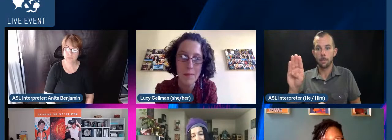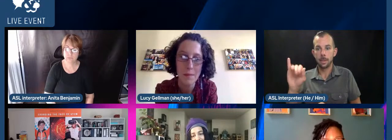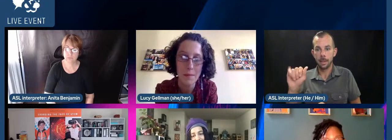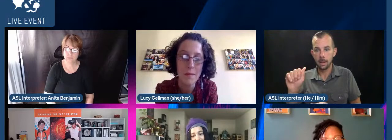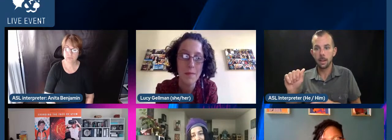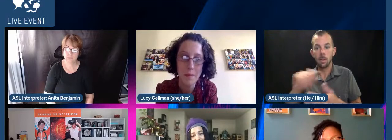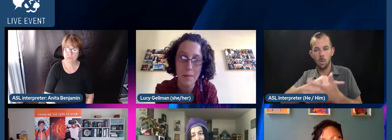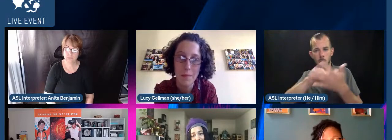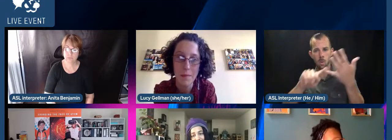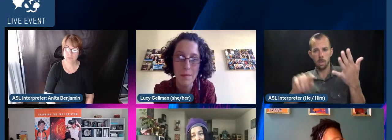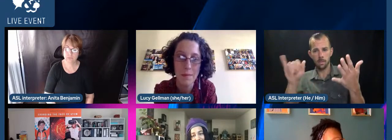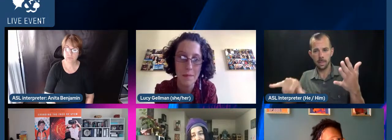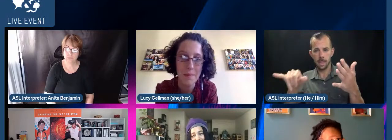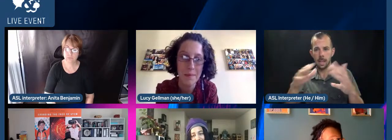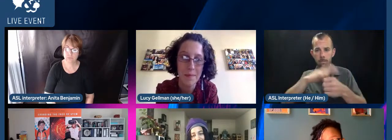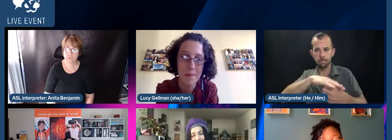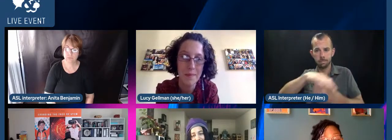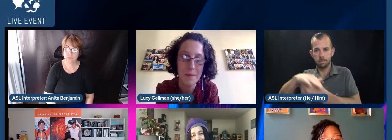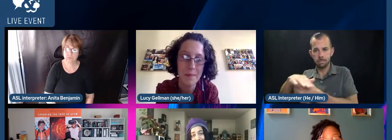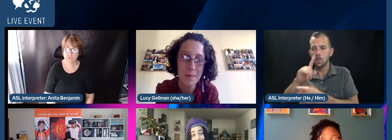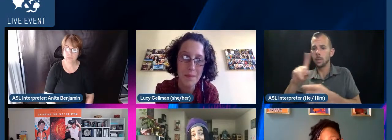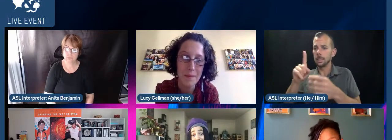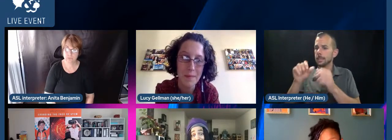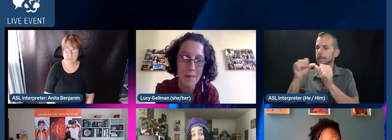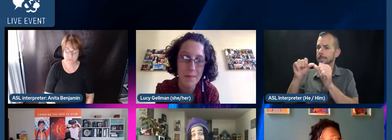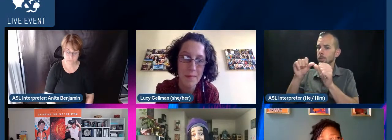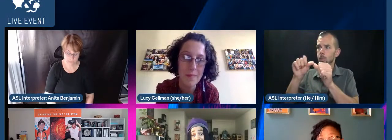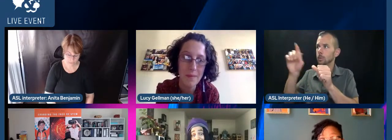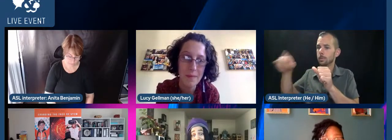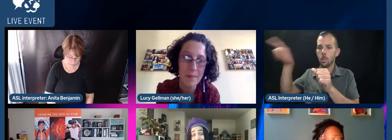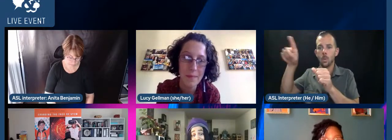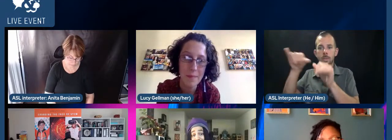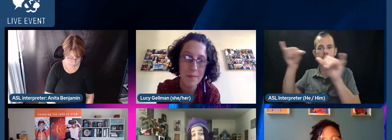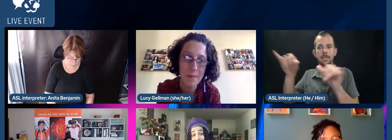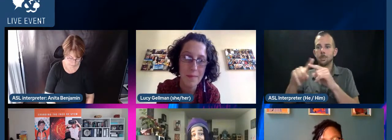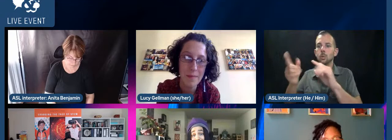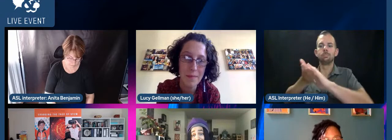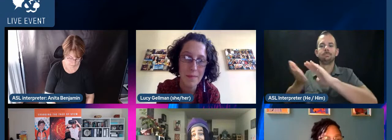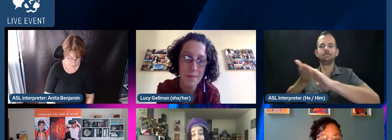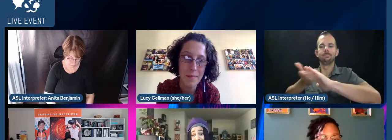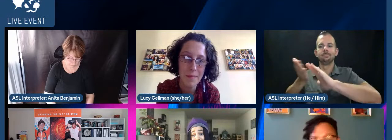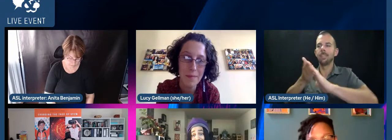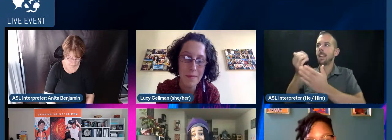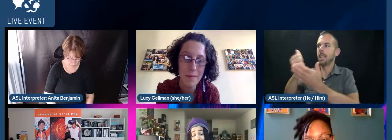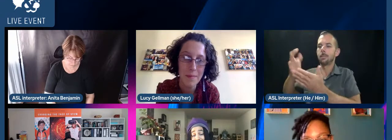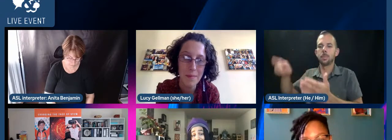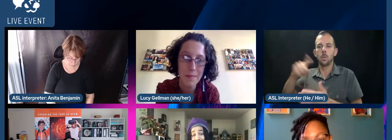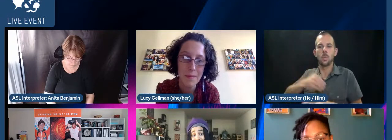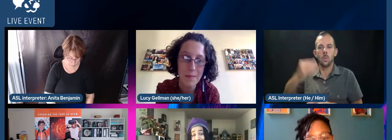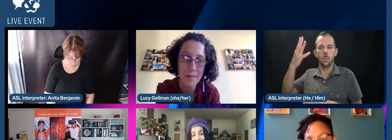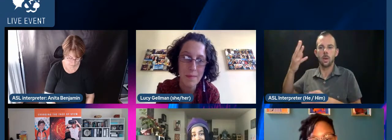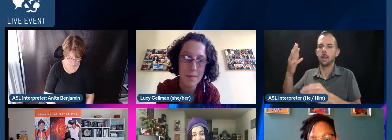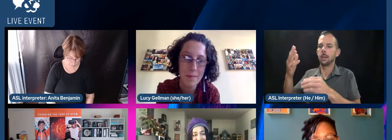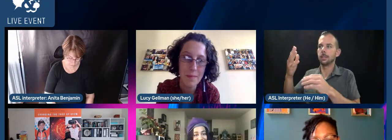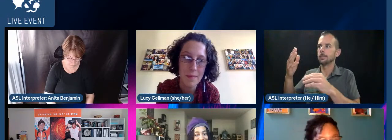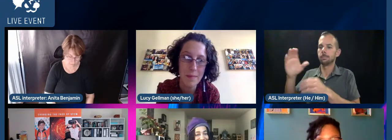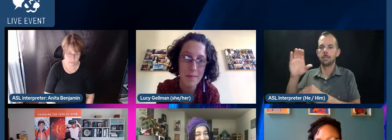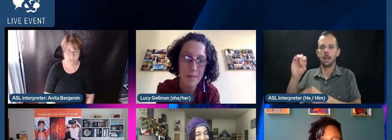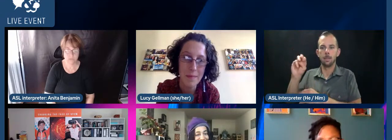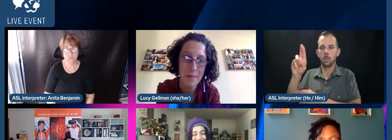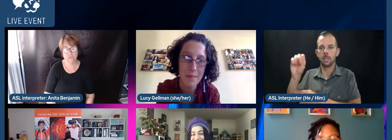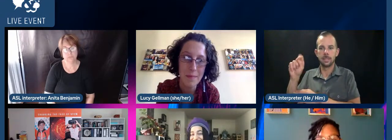lot of money. And we are a capitalist country. Money talks, bullshit walks. So no, I don't think that the government is gonna come in and suddenly